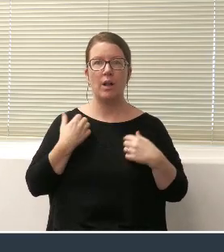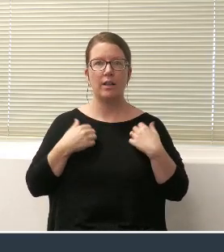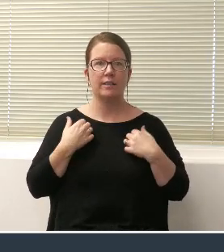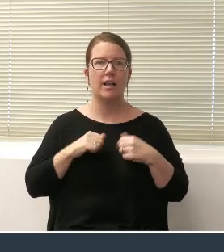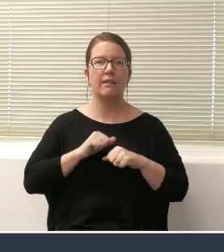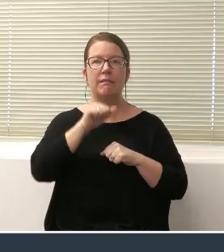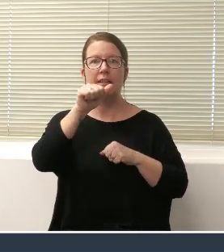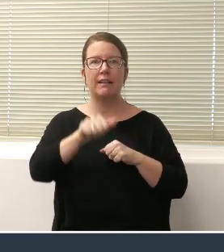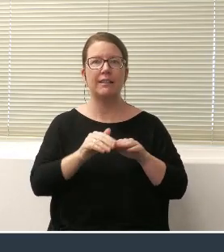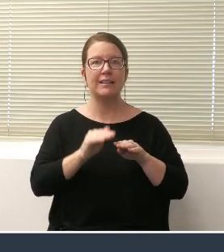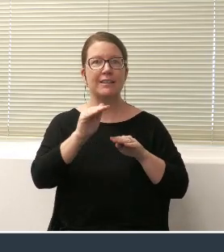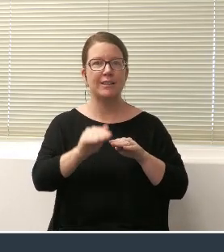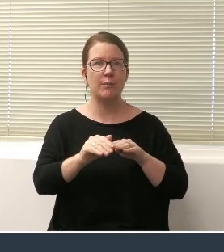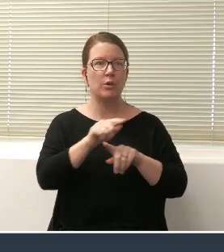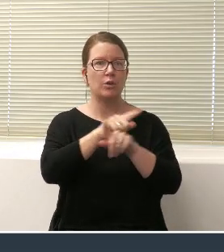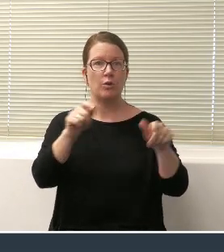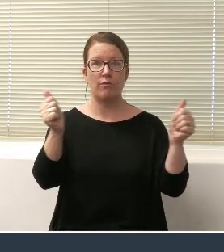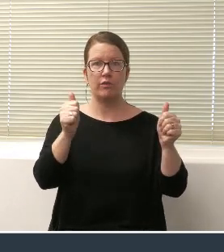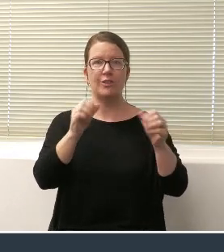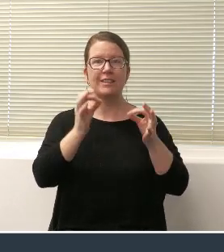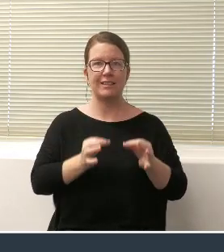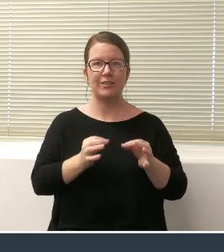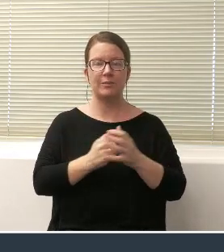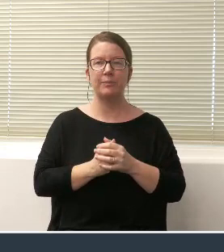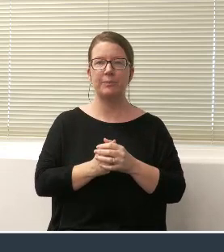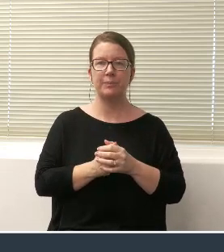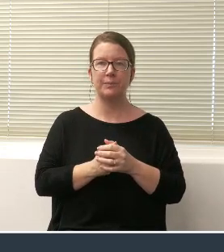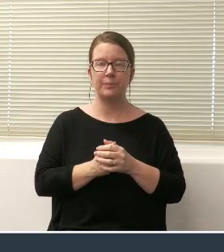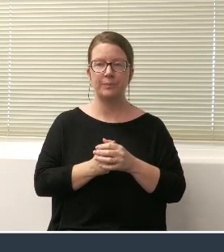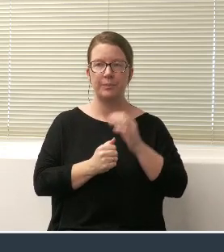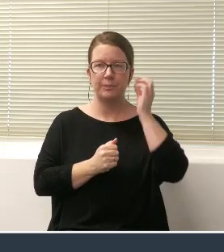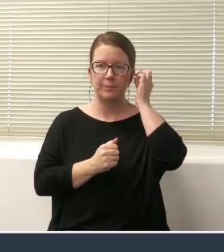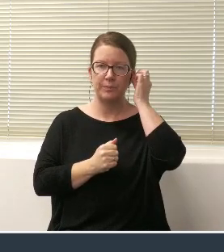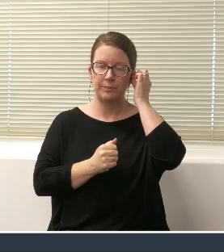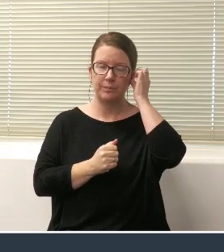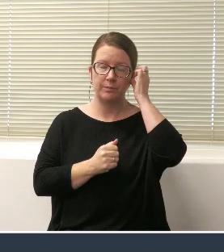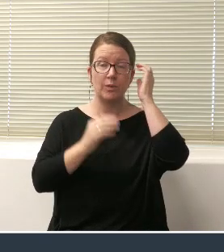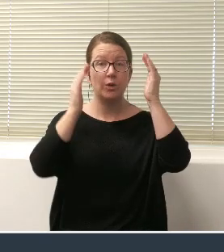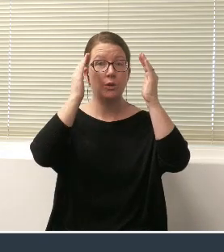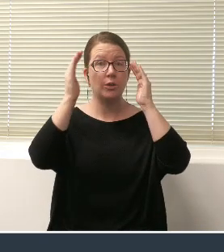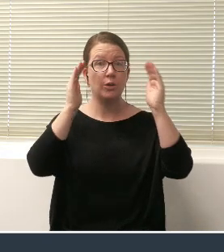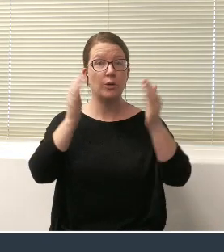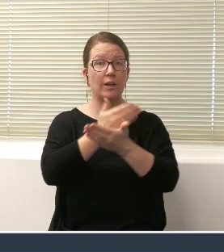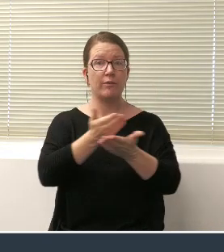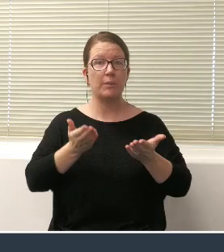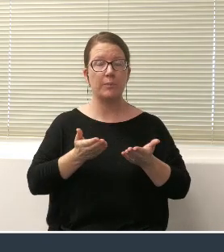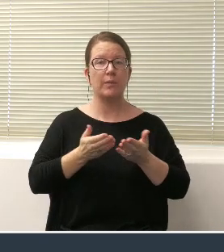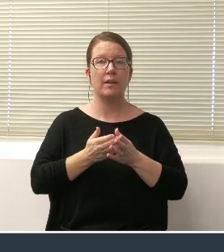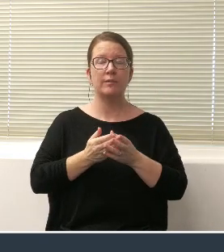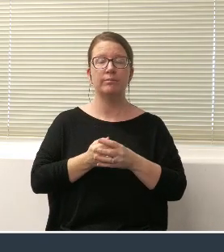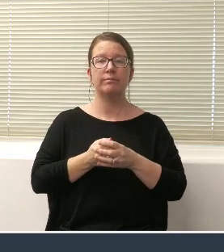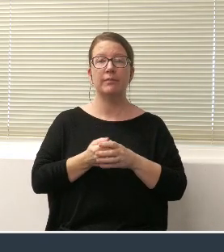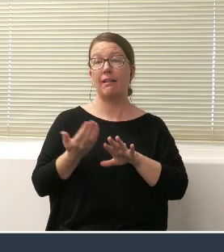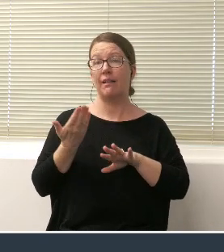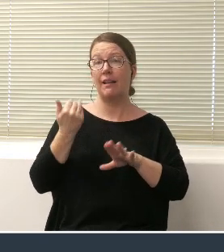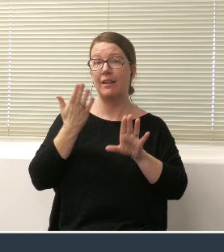council's, after your decision. Thank you. Kia ora, councillors. Through the chair. So look,